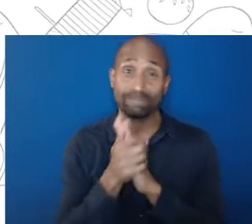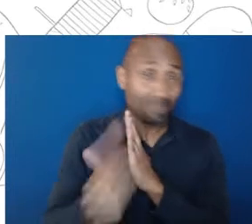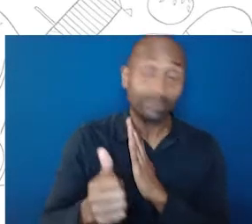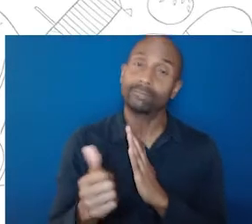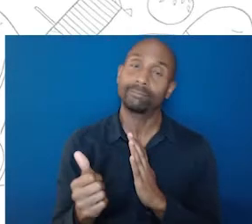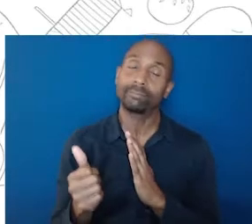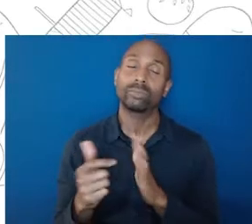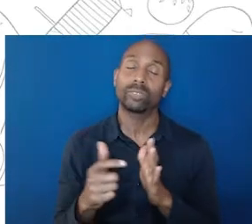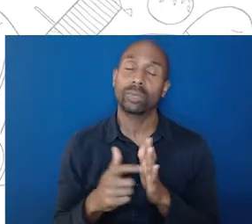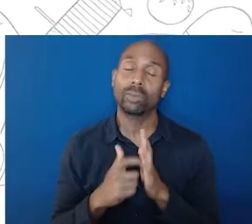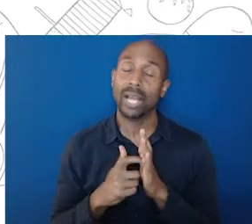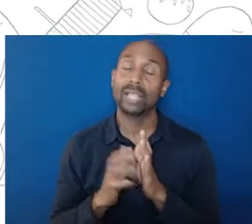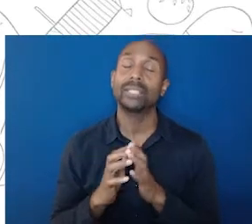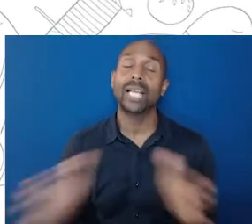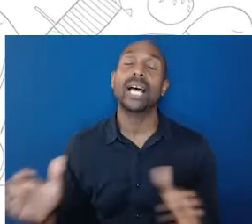And